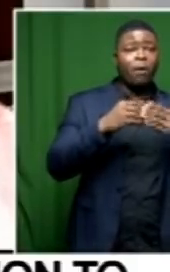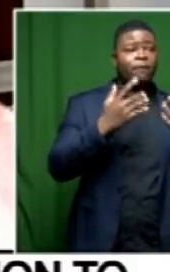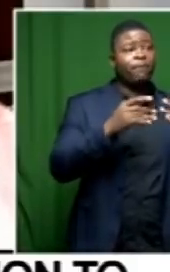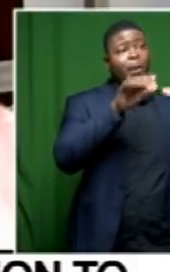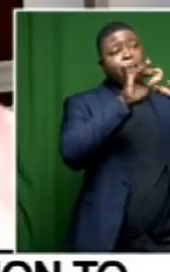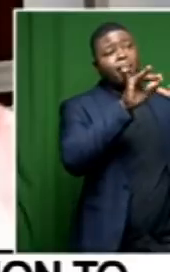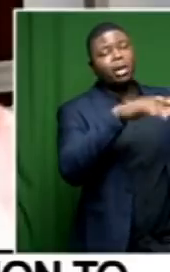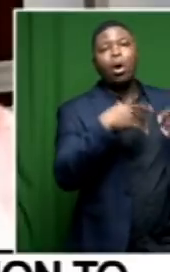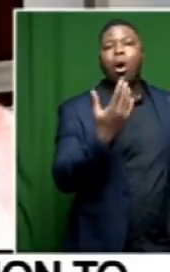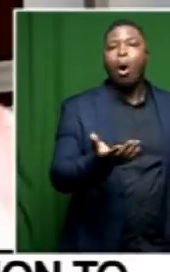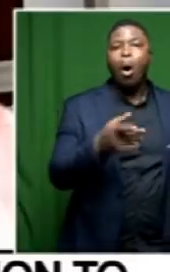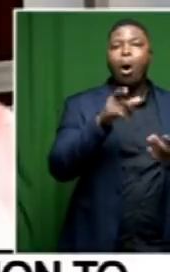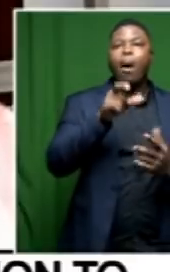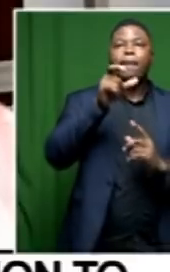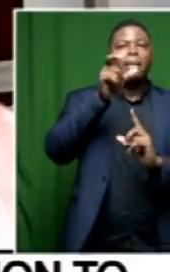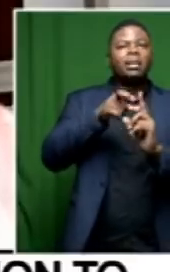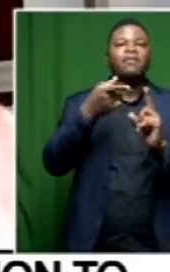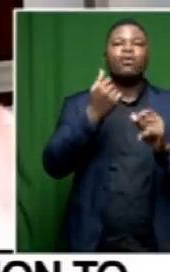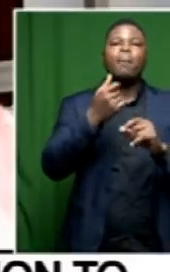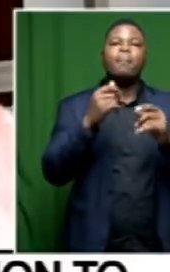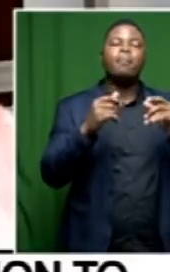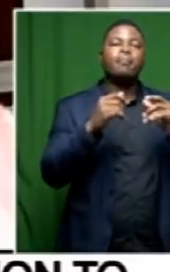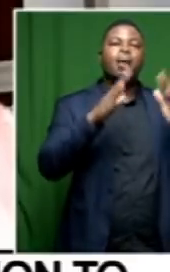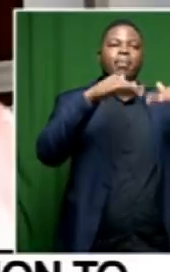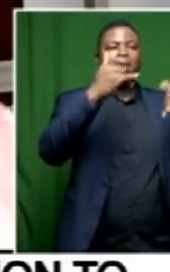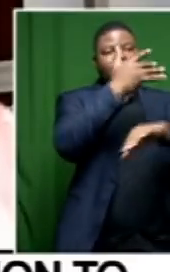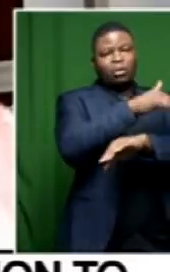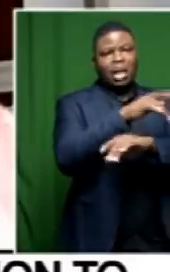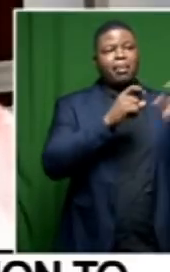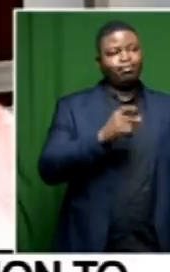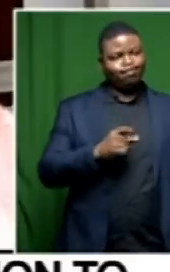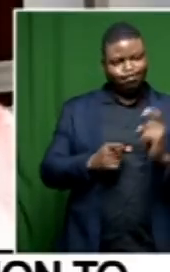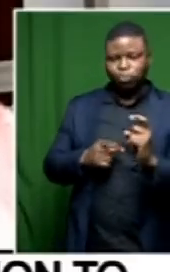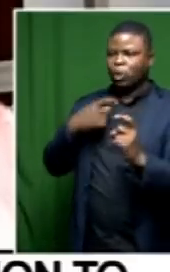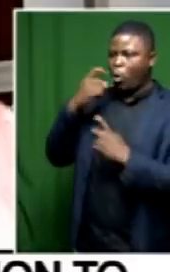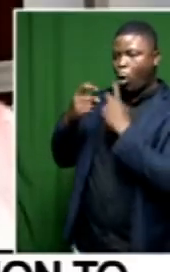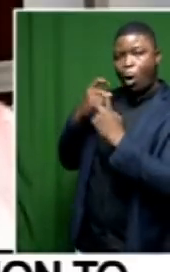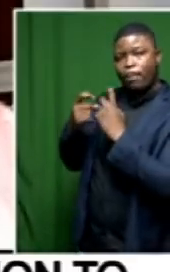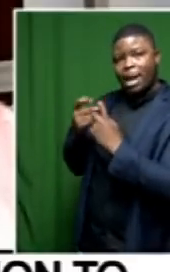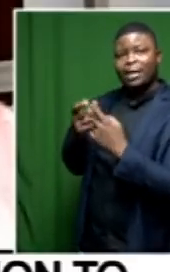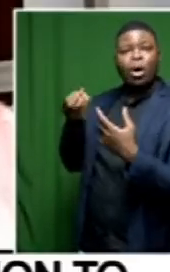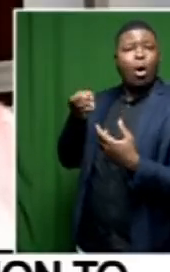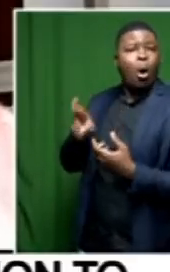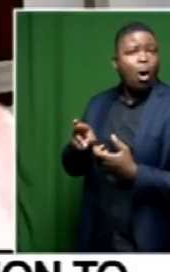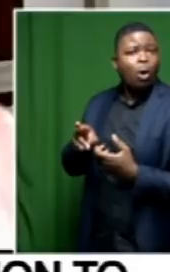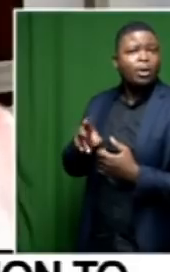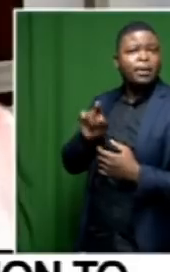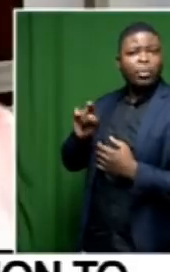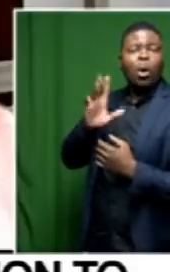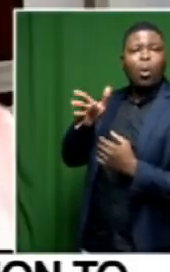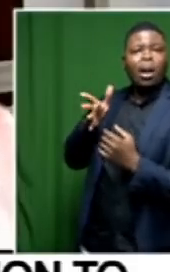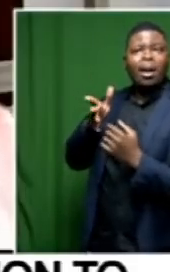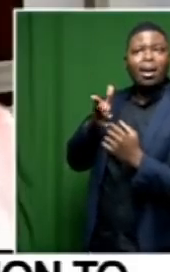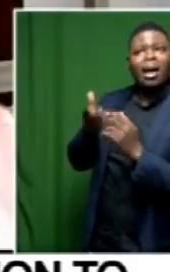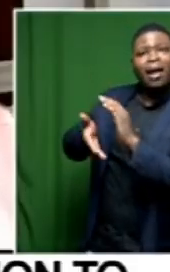someone outside of Parliament to bring another matter before you as the Ethics Committee, or whether you will proactively